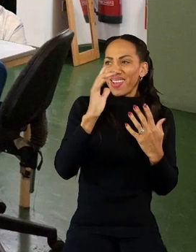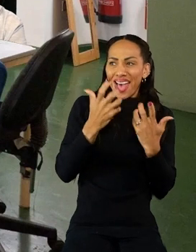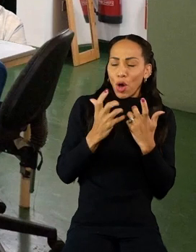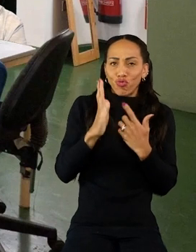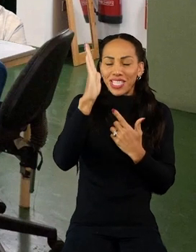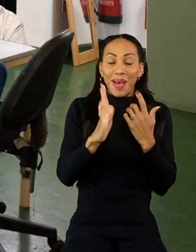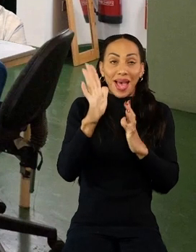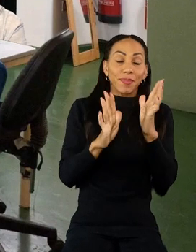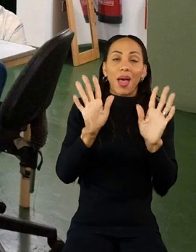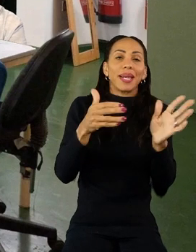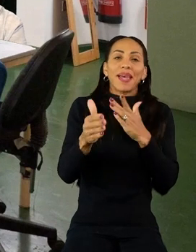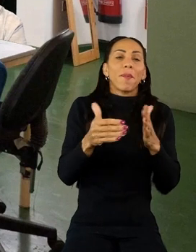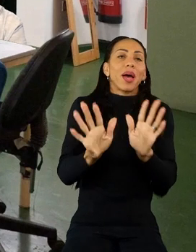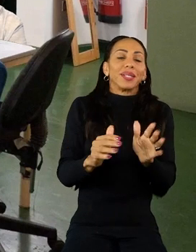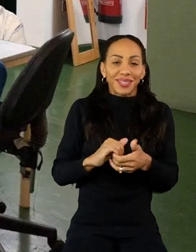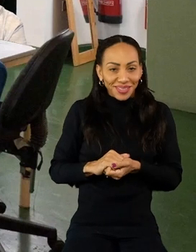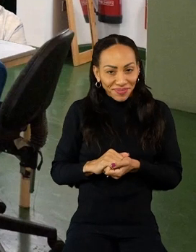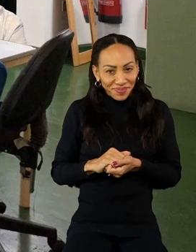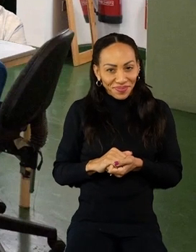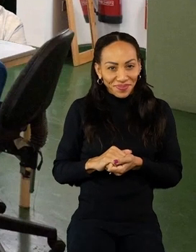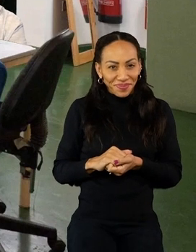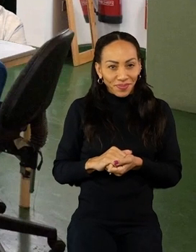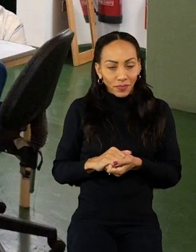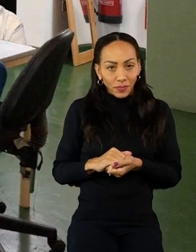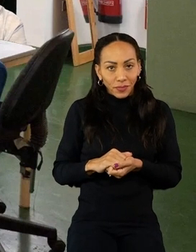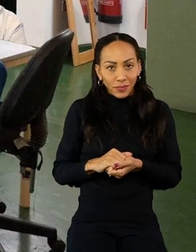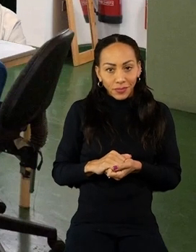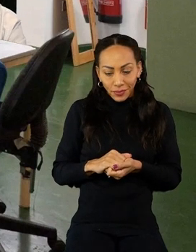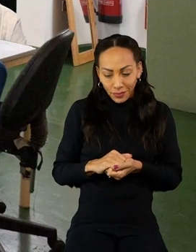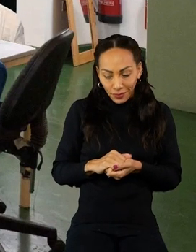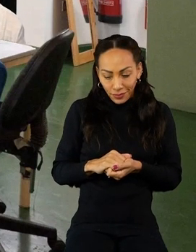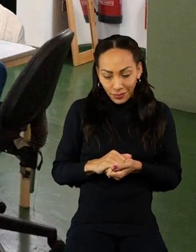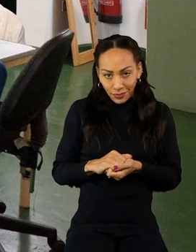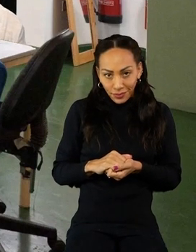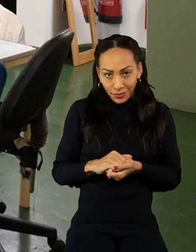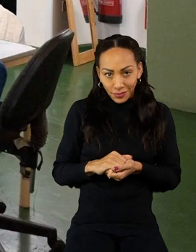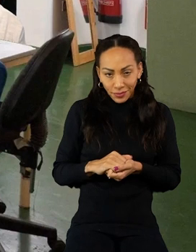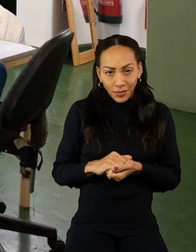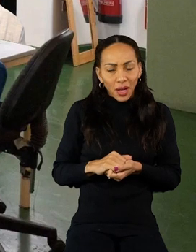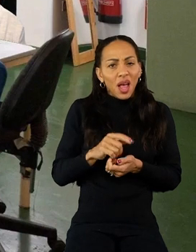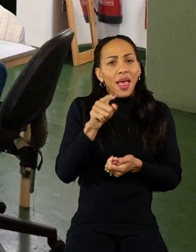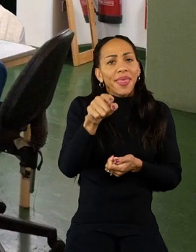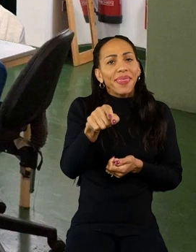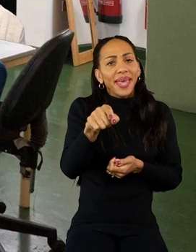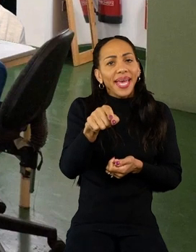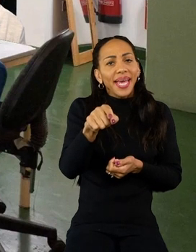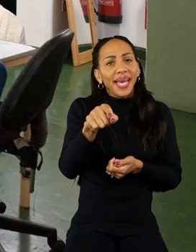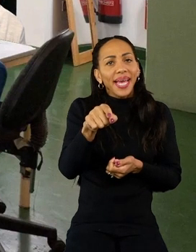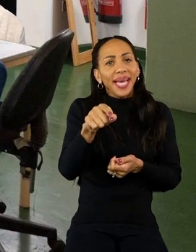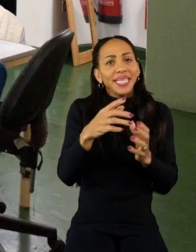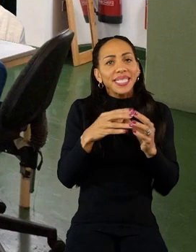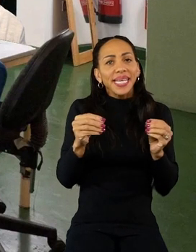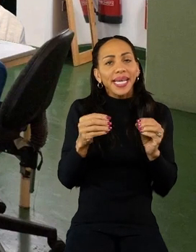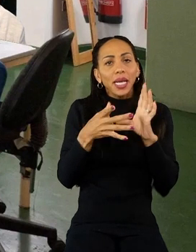time. Yeah, sorry, I can't find the thing to raise my hand on the thing, but anyway, I just wondered about